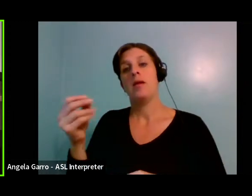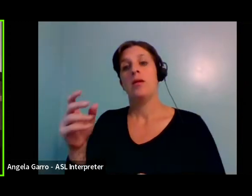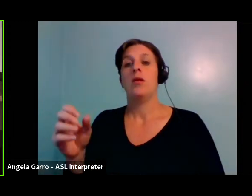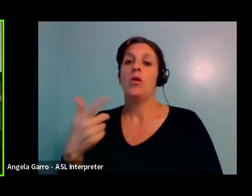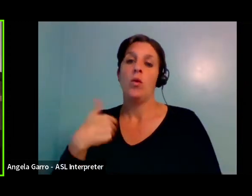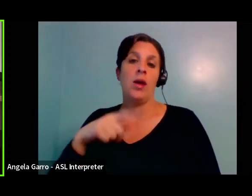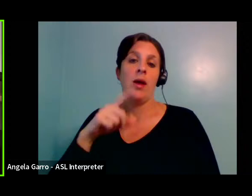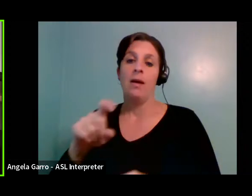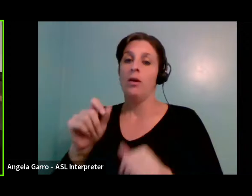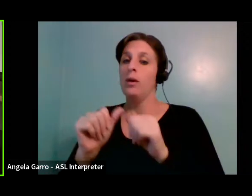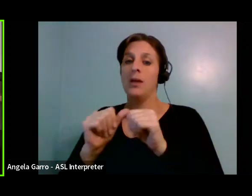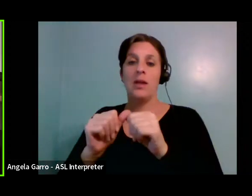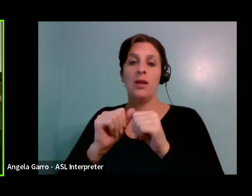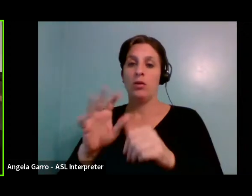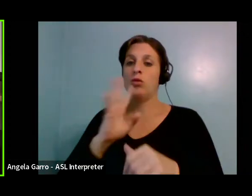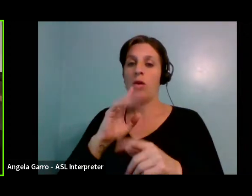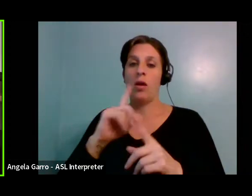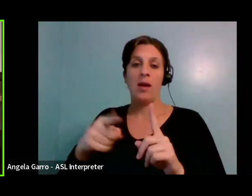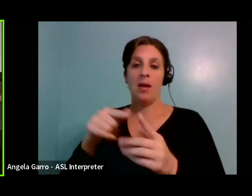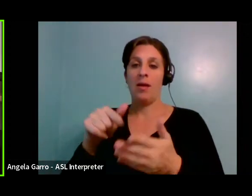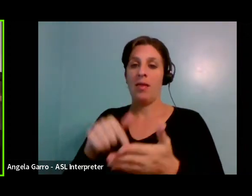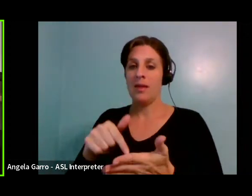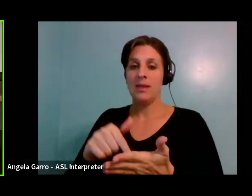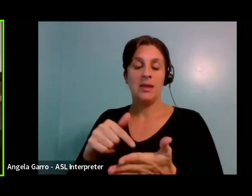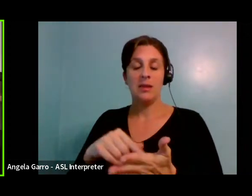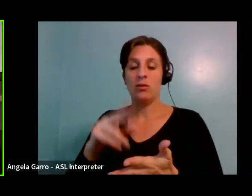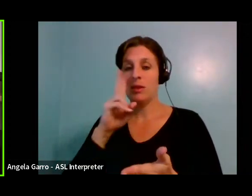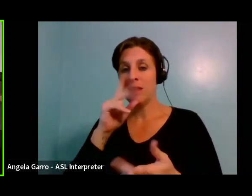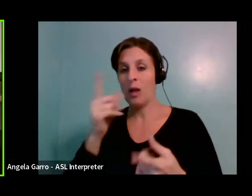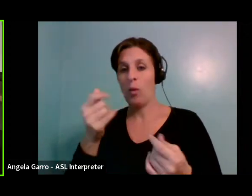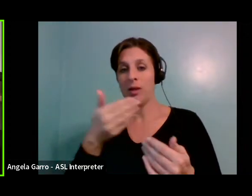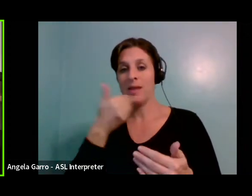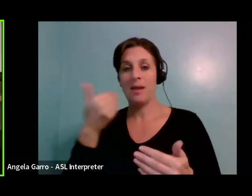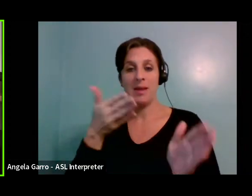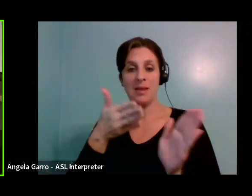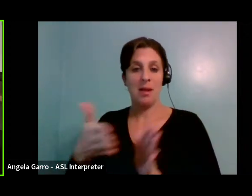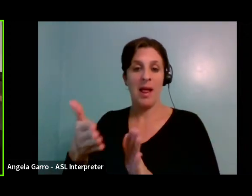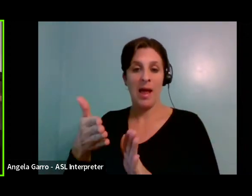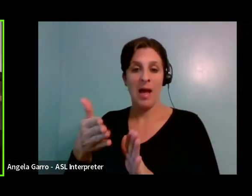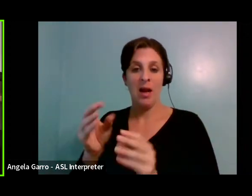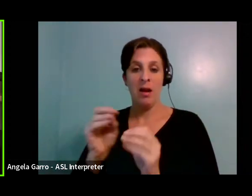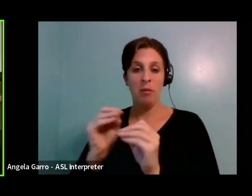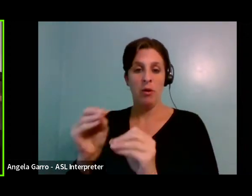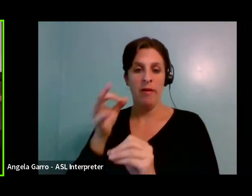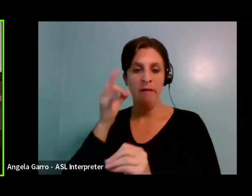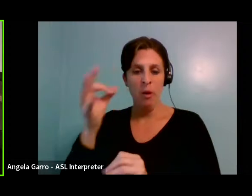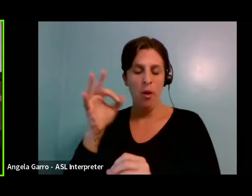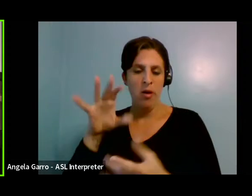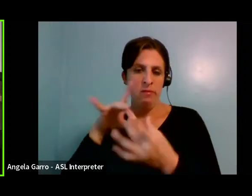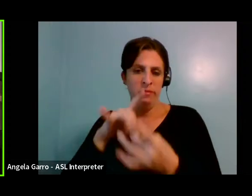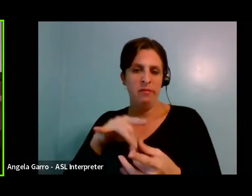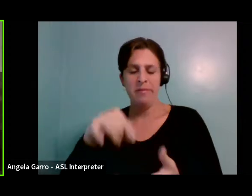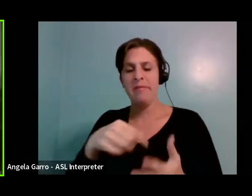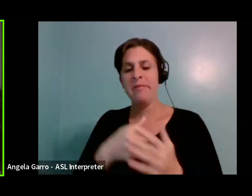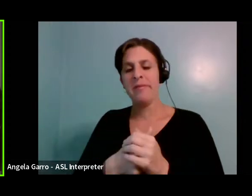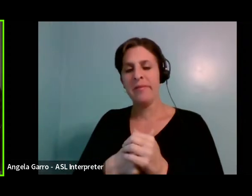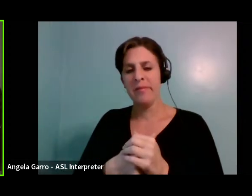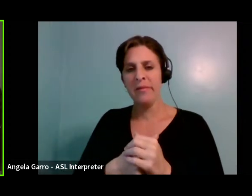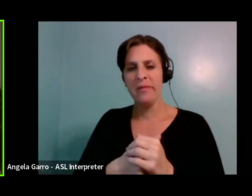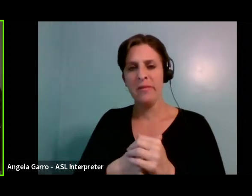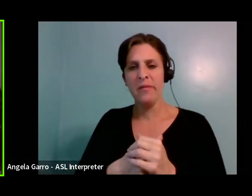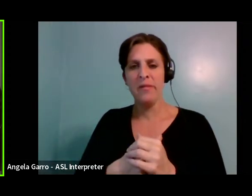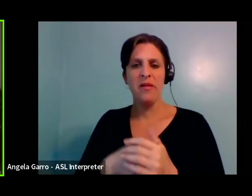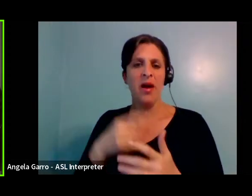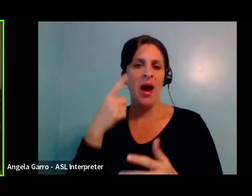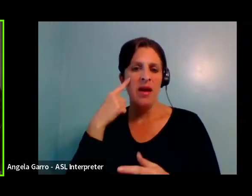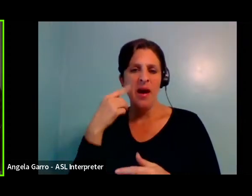have to continue to talk about this to see what the best plan is moving forward around that. And I think there might